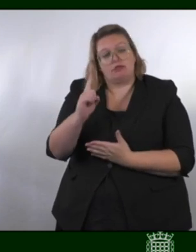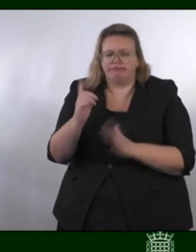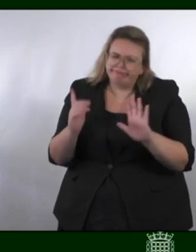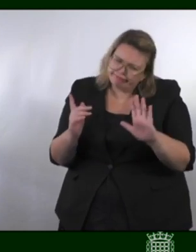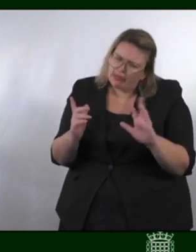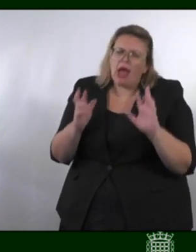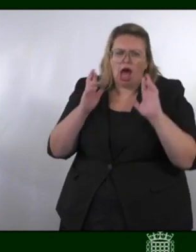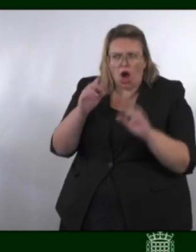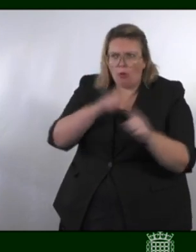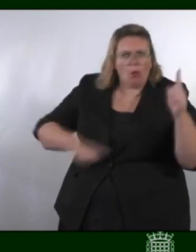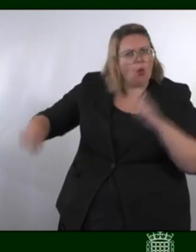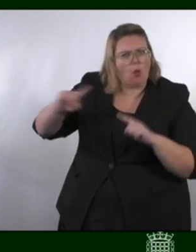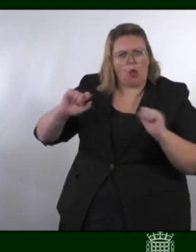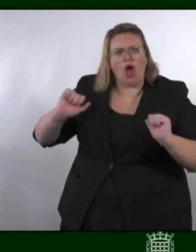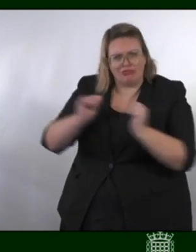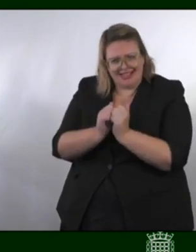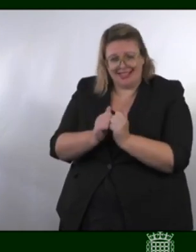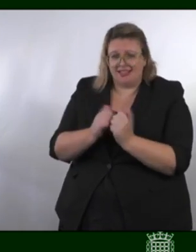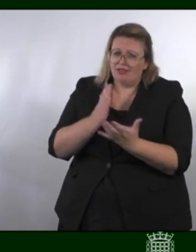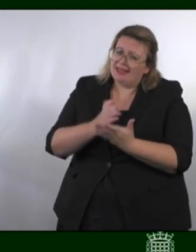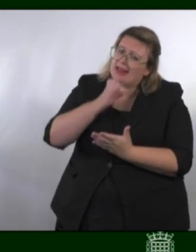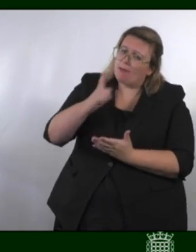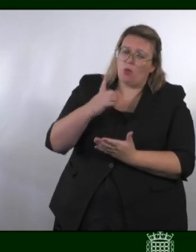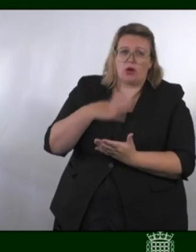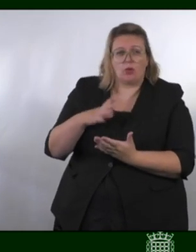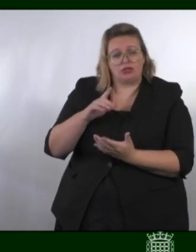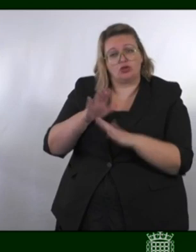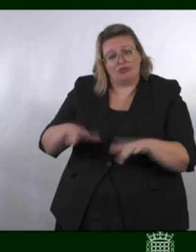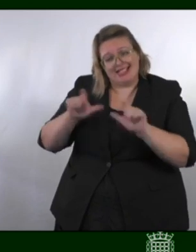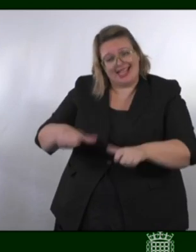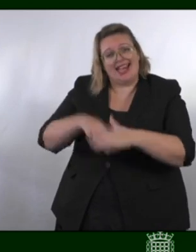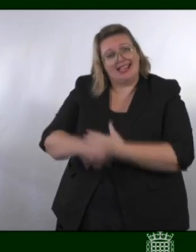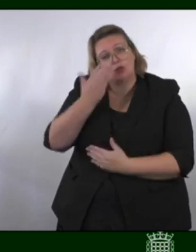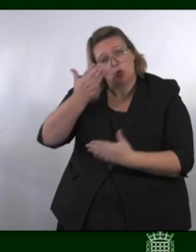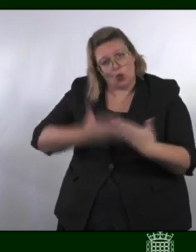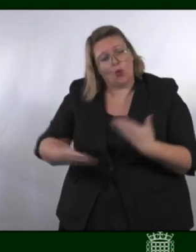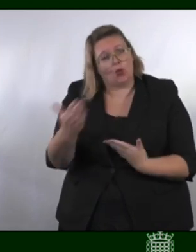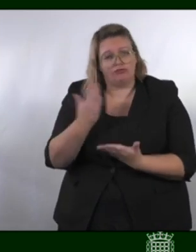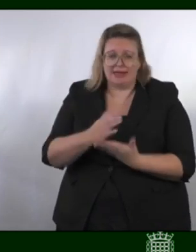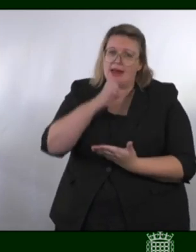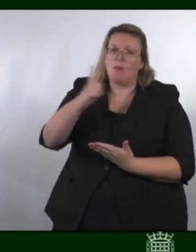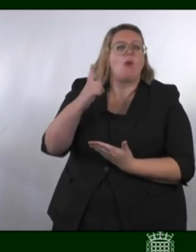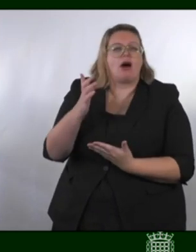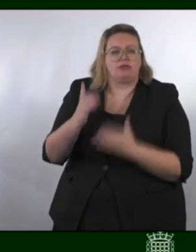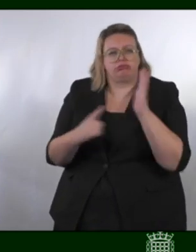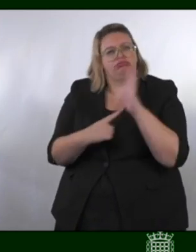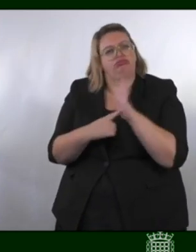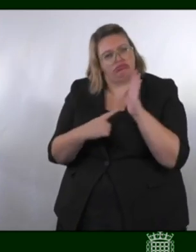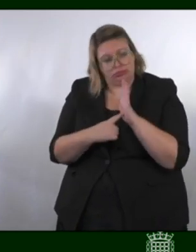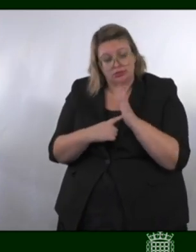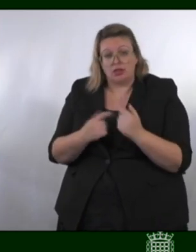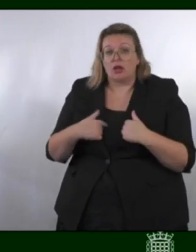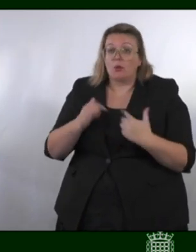common ground, actually, is to keep kids in school if we possibly can. That would be vitiated by the series of lockdowns that are